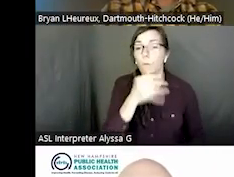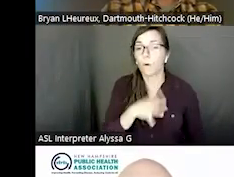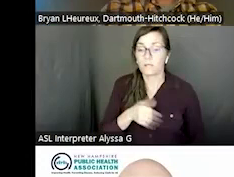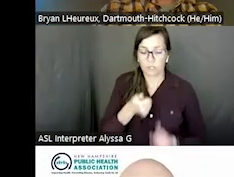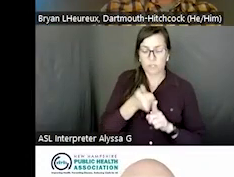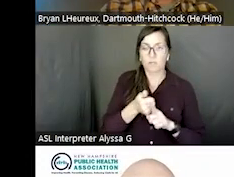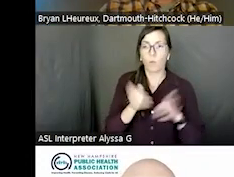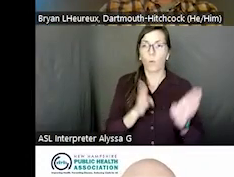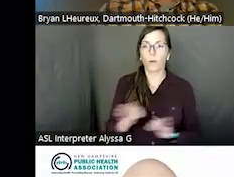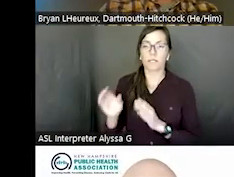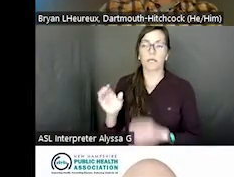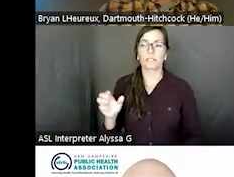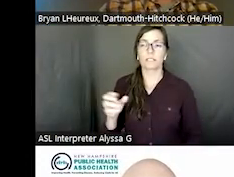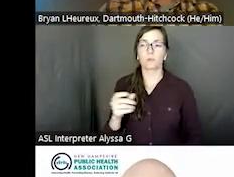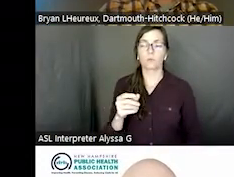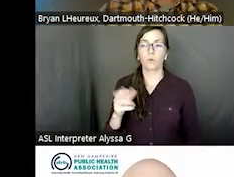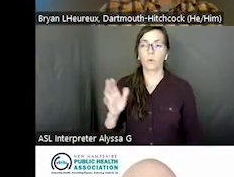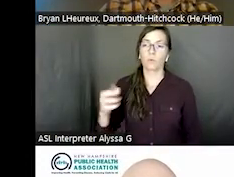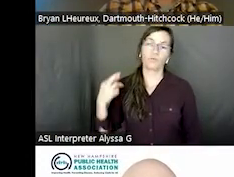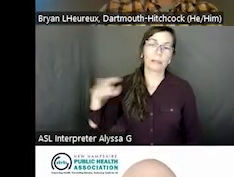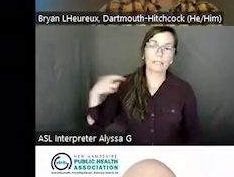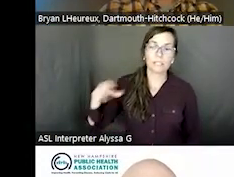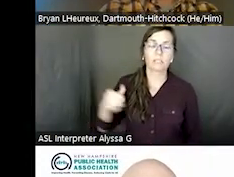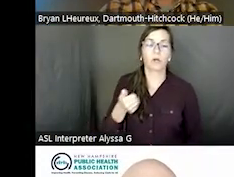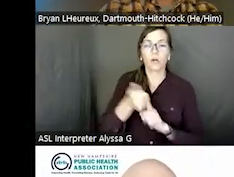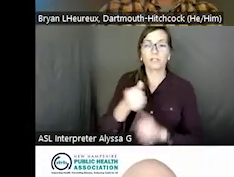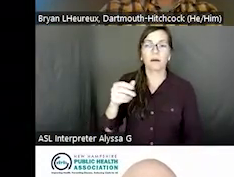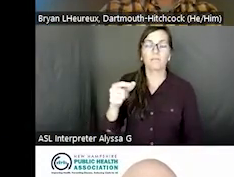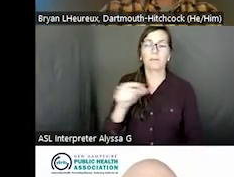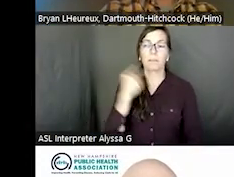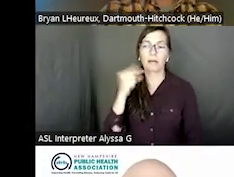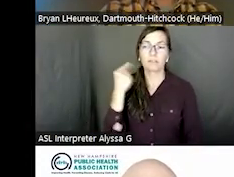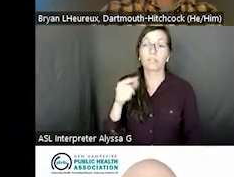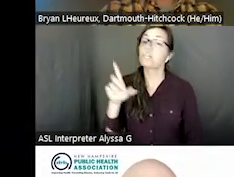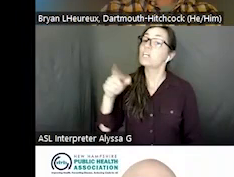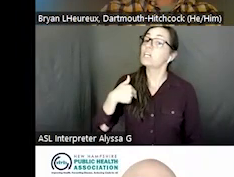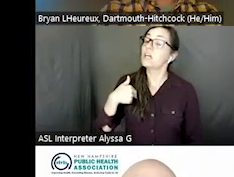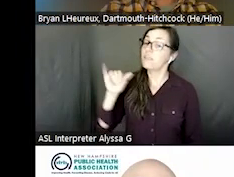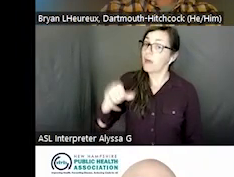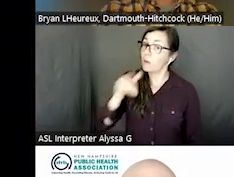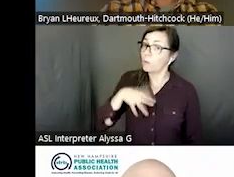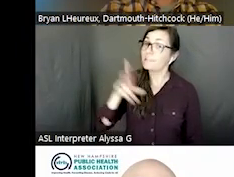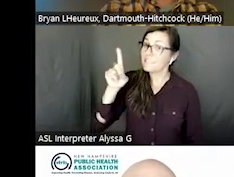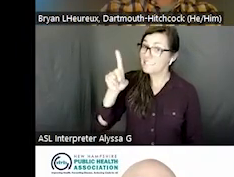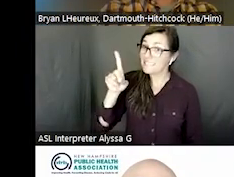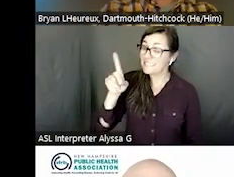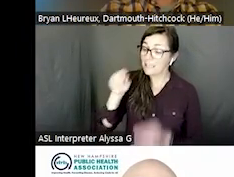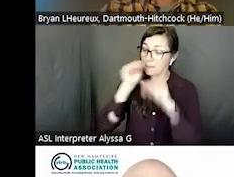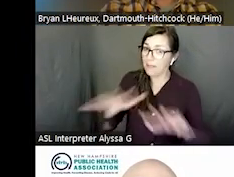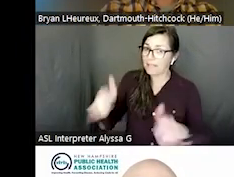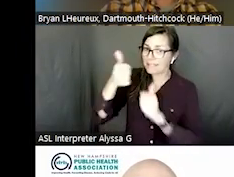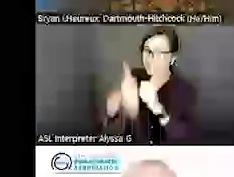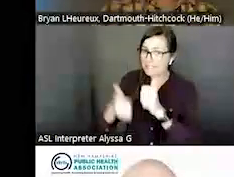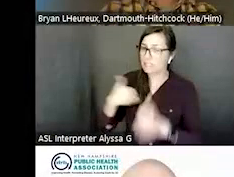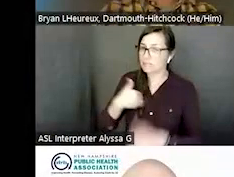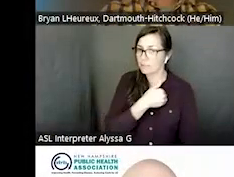faith pastor, and she actually had a blessing for each one of these youth who came. I think this snapshot kind of